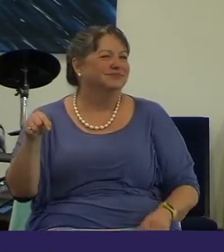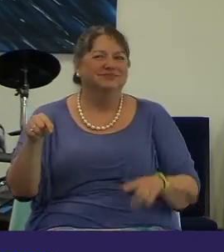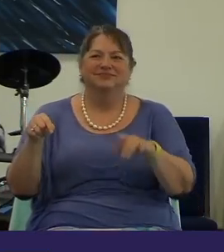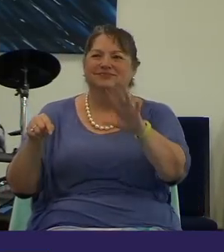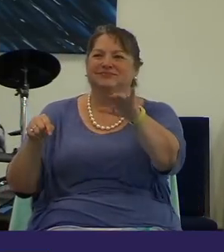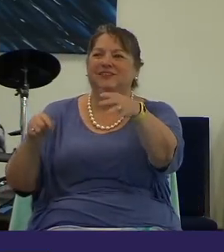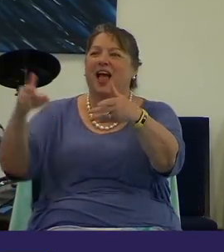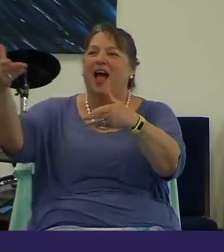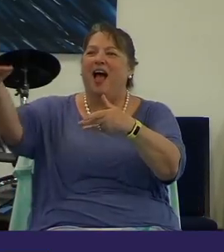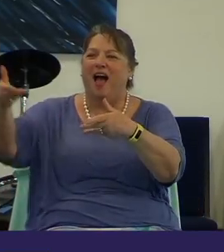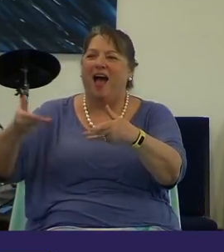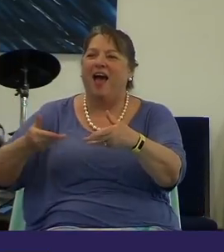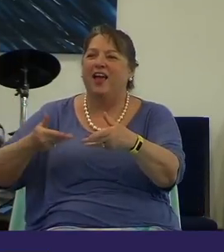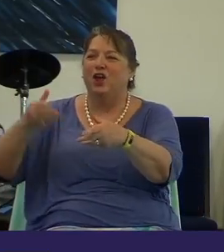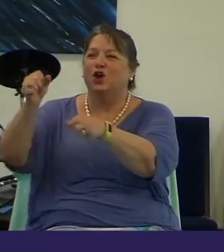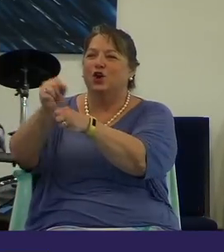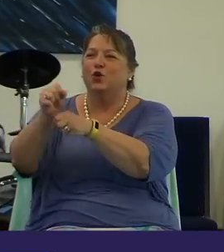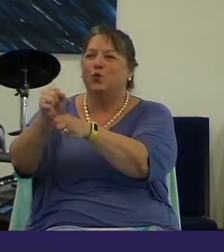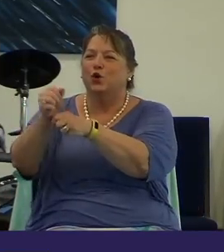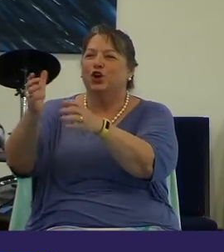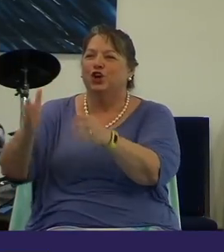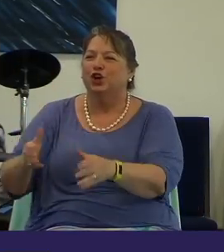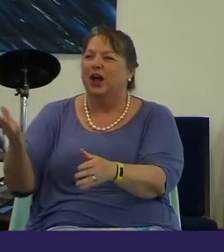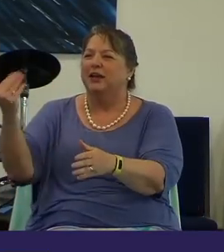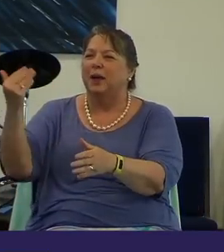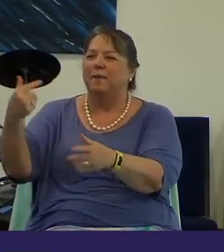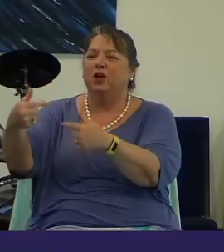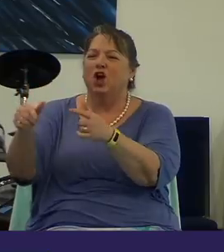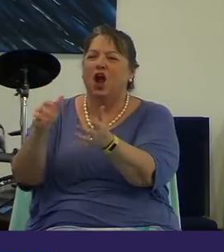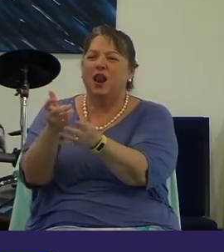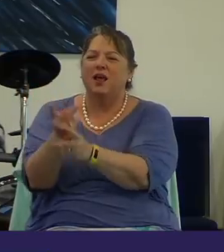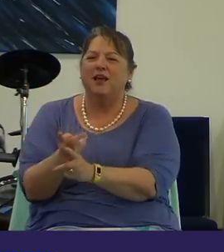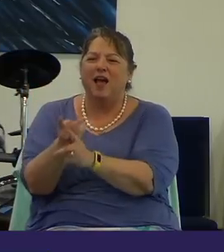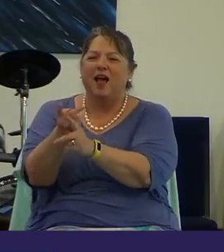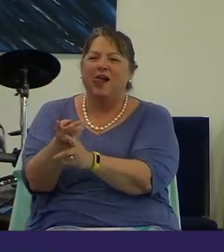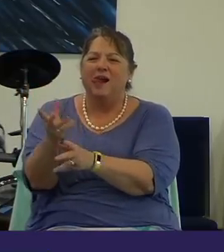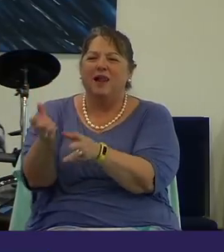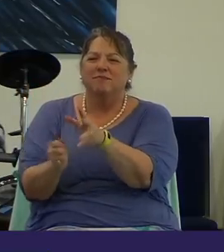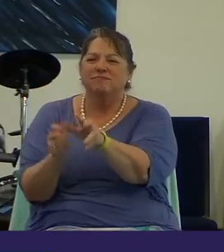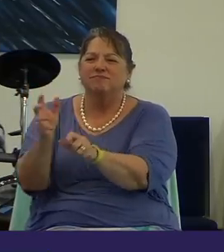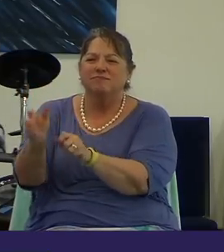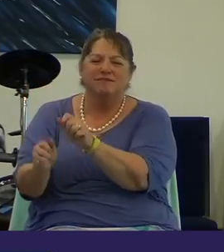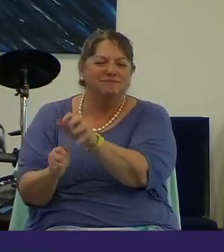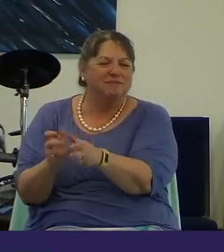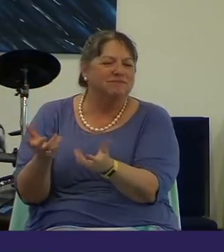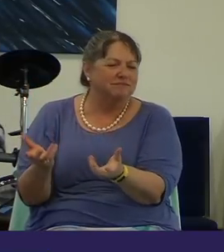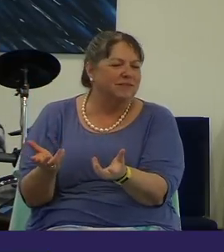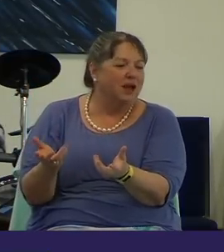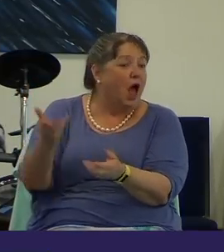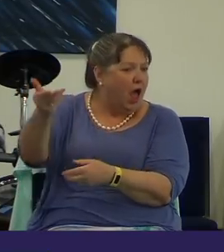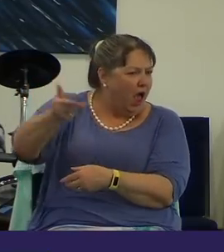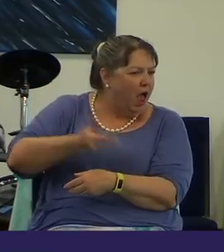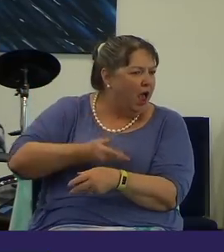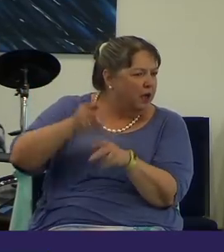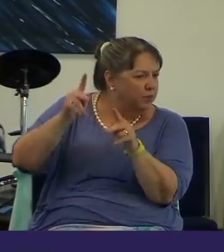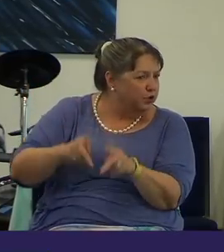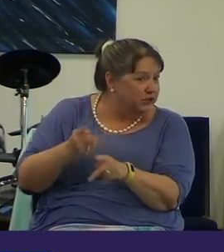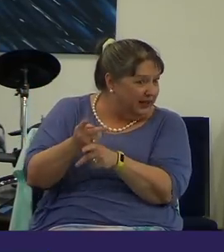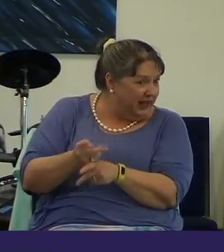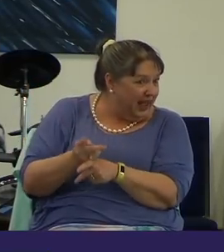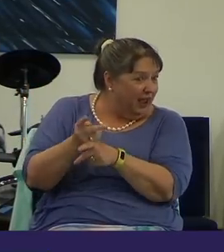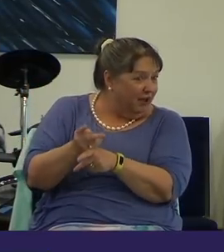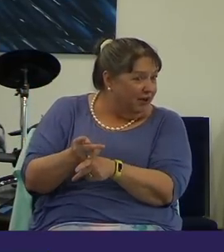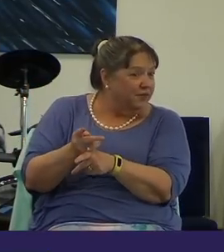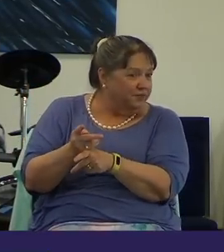a gardener for the times when he wasn't there so that his garden was always being tended to, always being